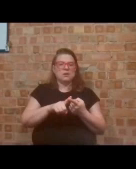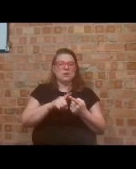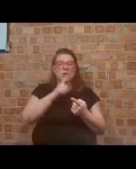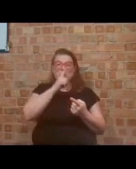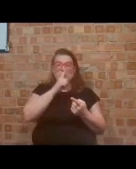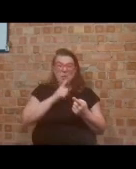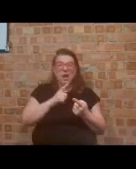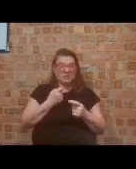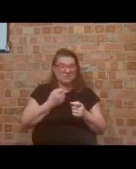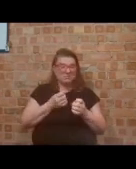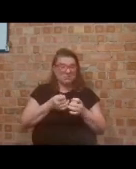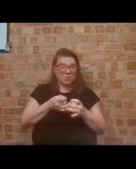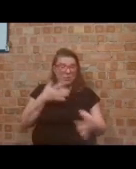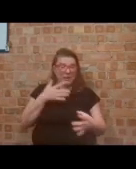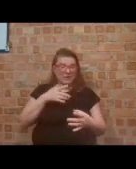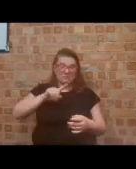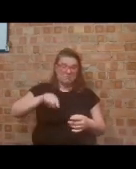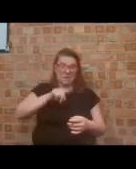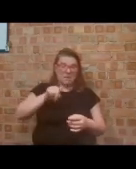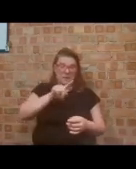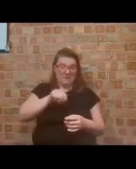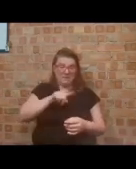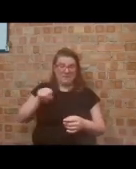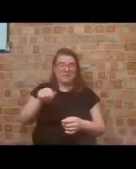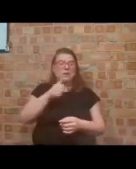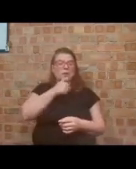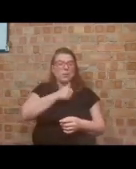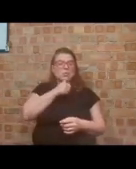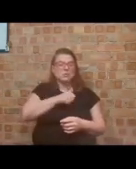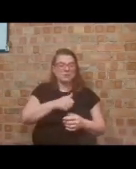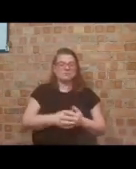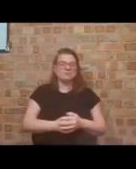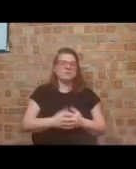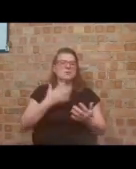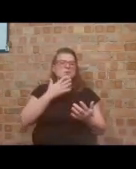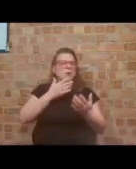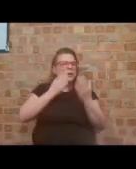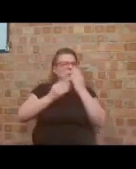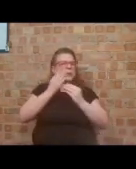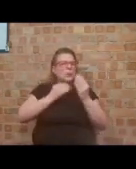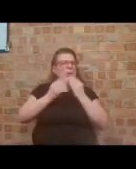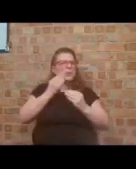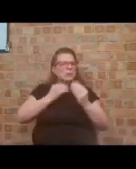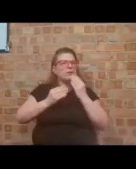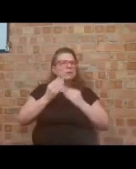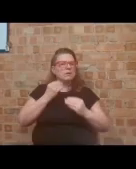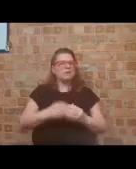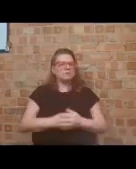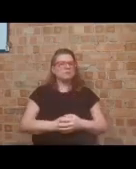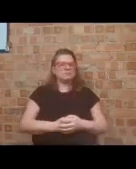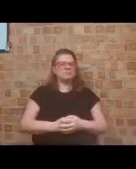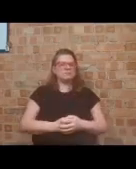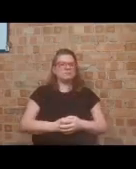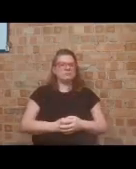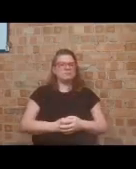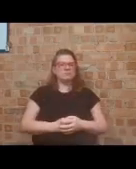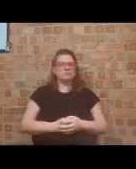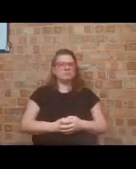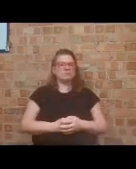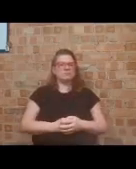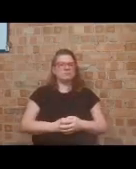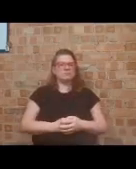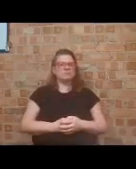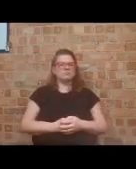by using this method as opposed to standard typing when you get a bit familiar with it. V. E. R. Y.